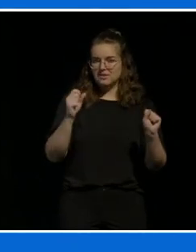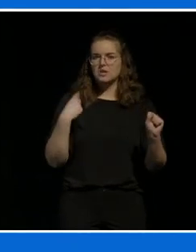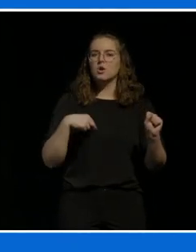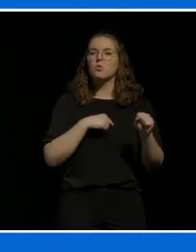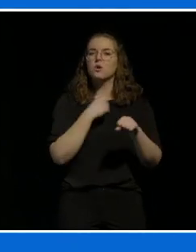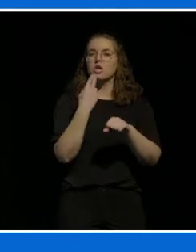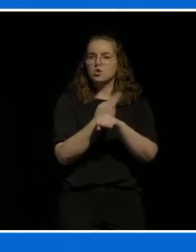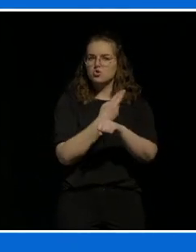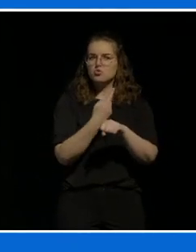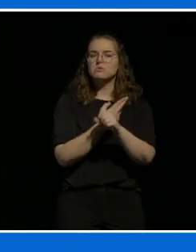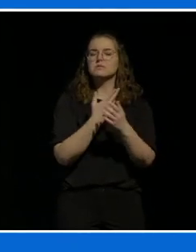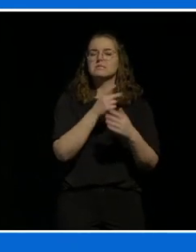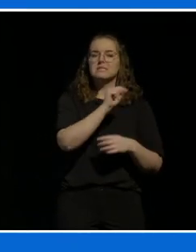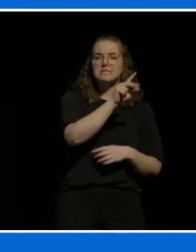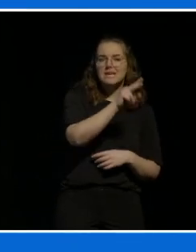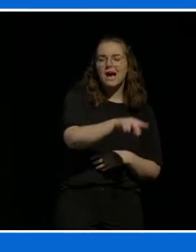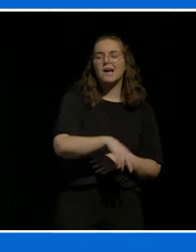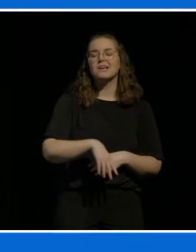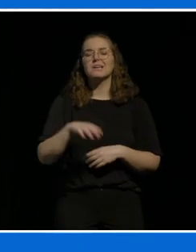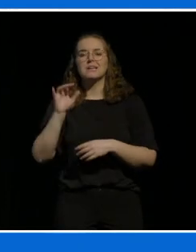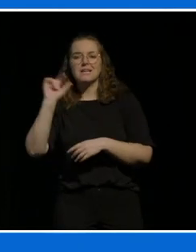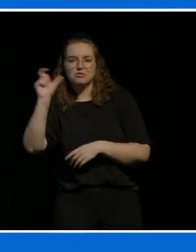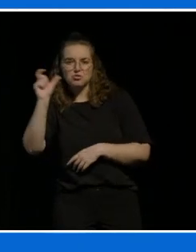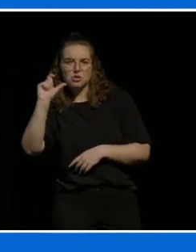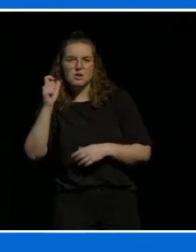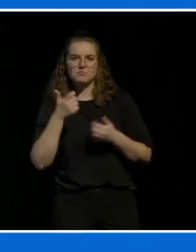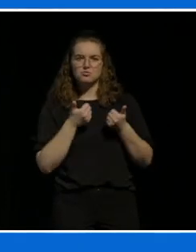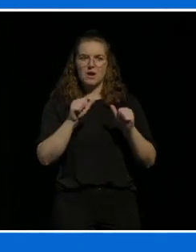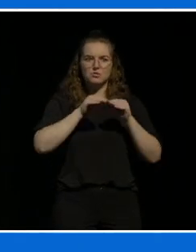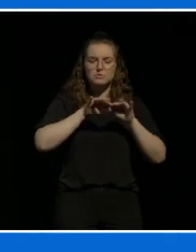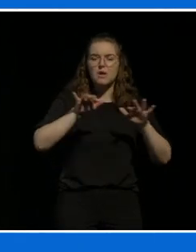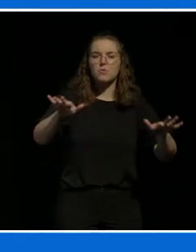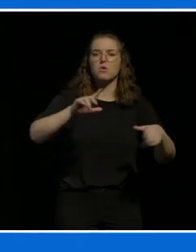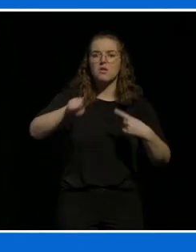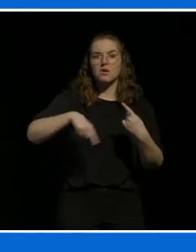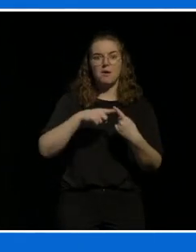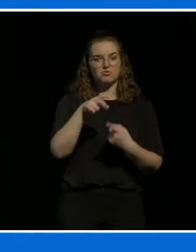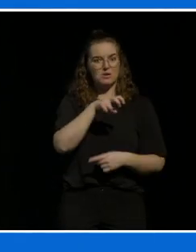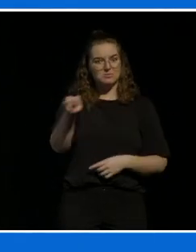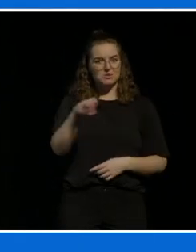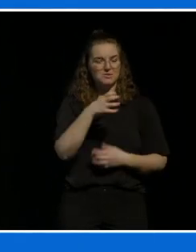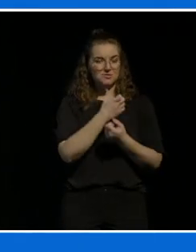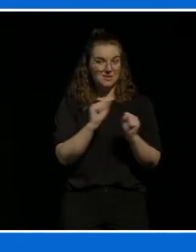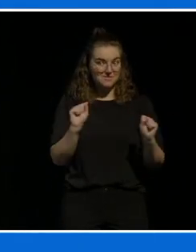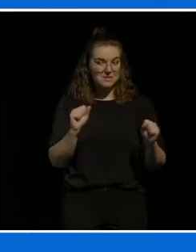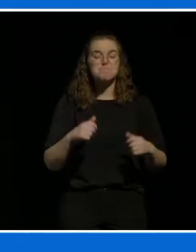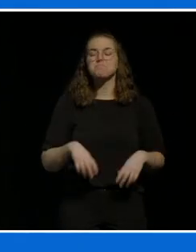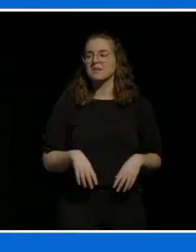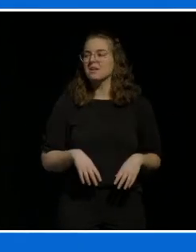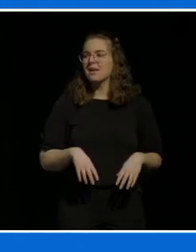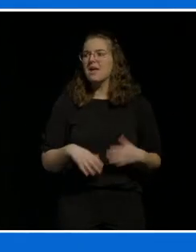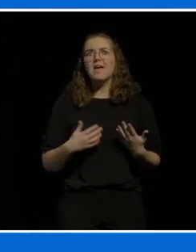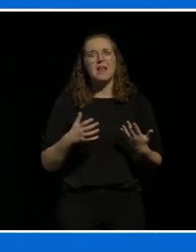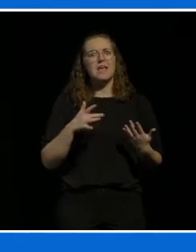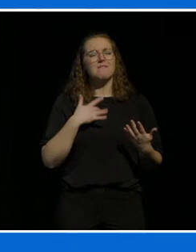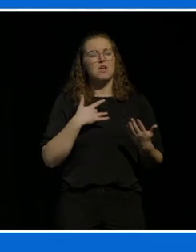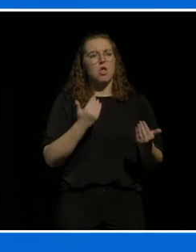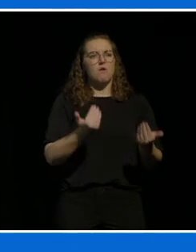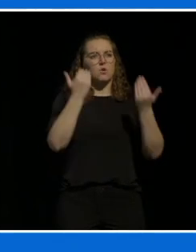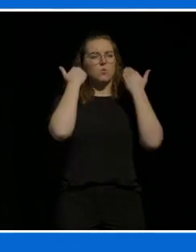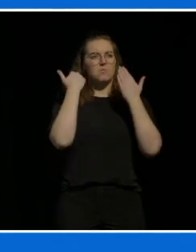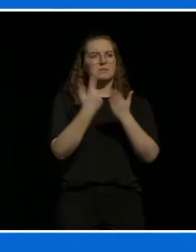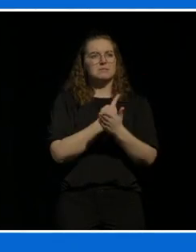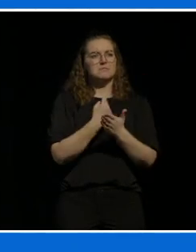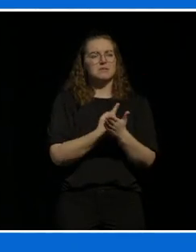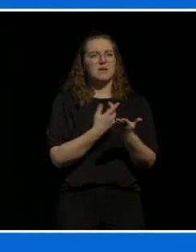TikTok and Instagram to sort of help spread the word about transportation safety, UAB Trip Lab, if anyone's interested in our work. And it can get a little overwhelming sometimes just